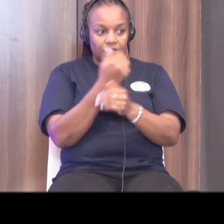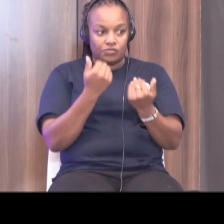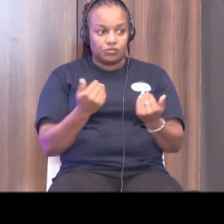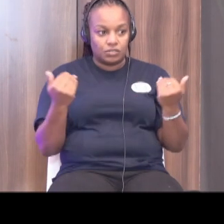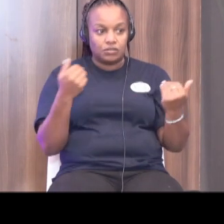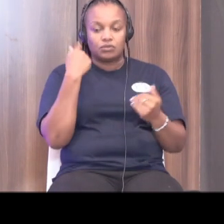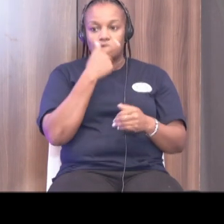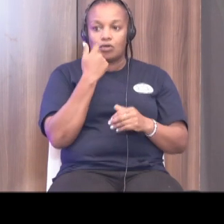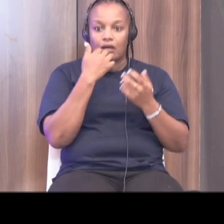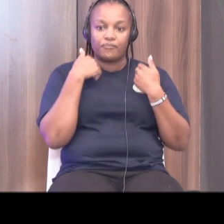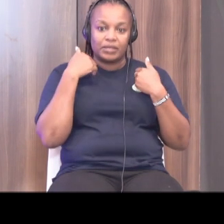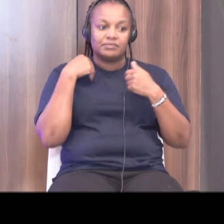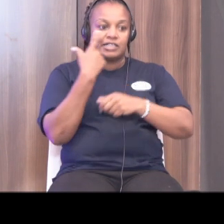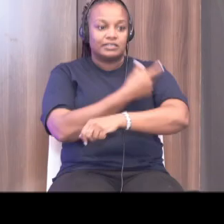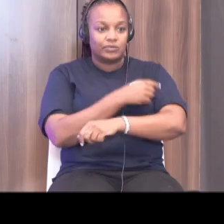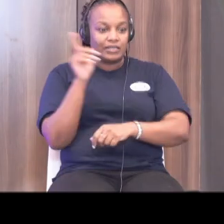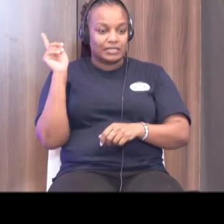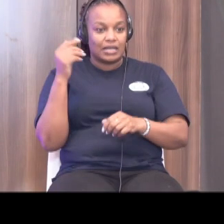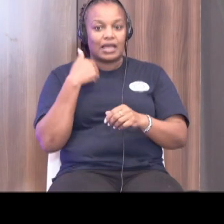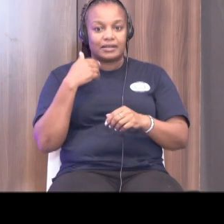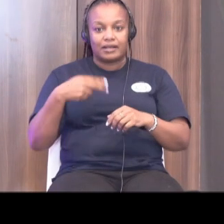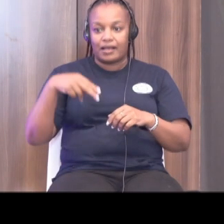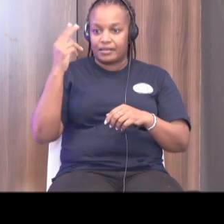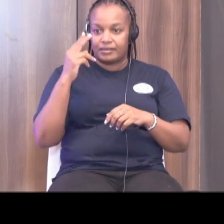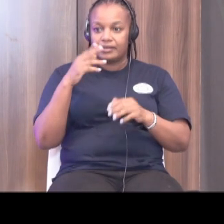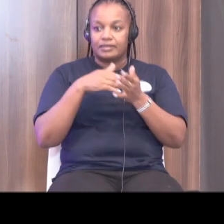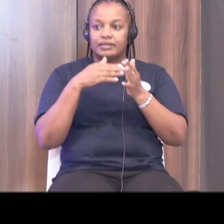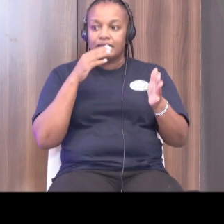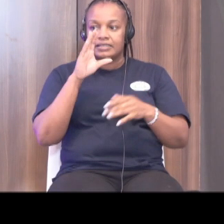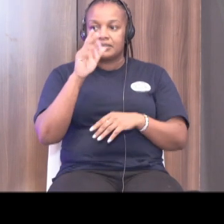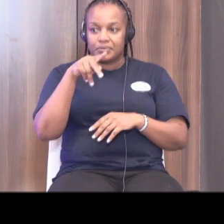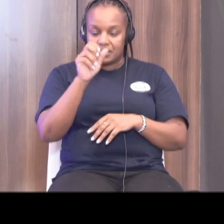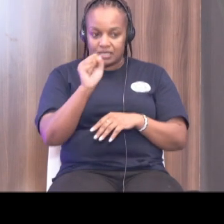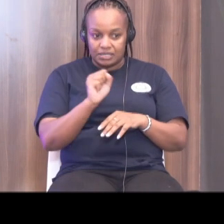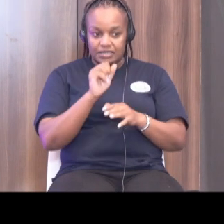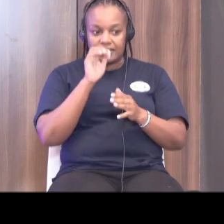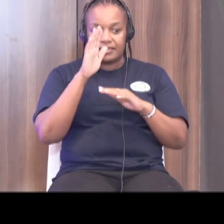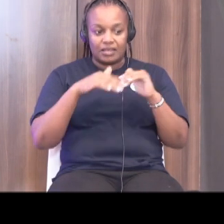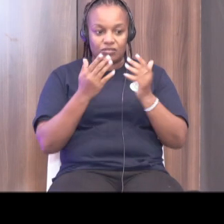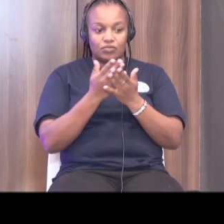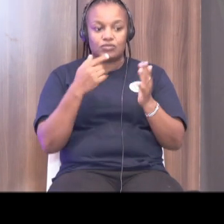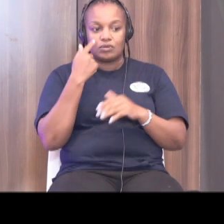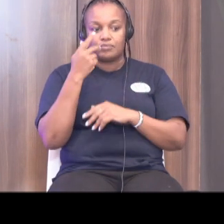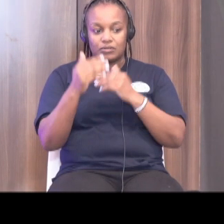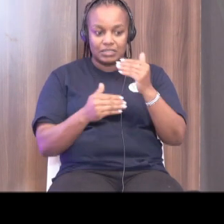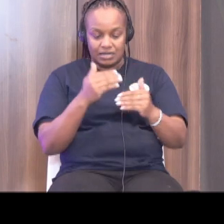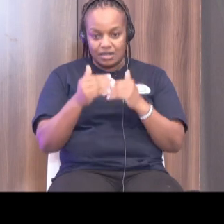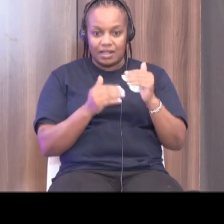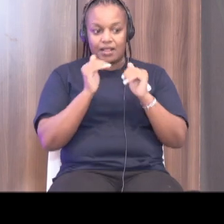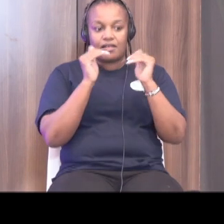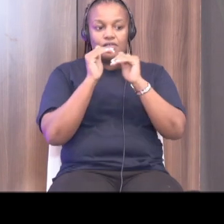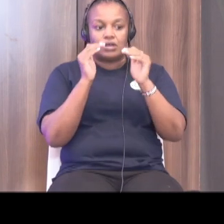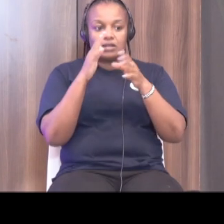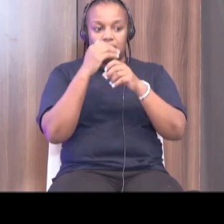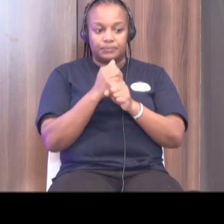moms vaccinated with this vaccine had higher anti-CPS IgG titers than those born to placebo. And at levels